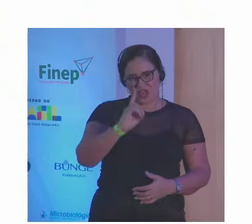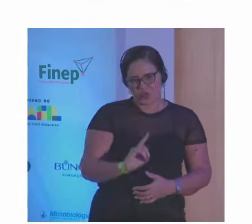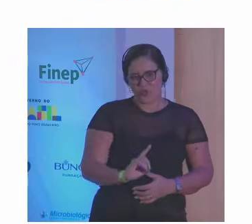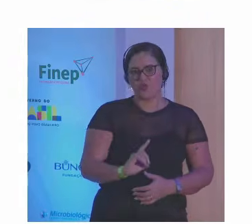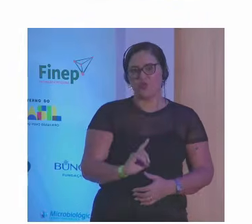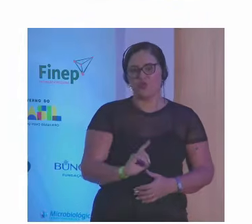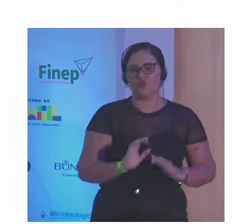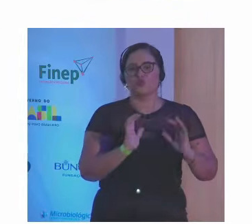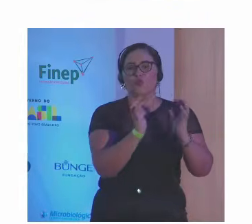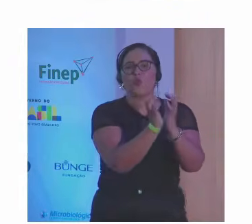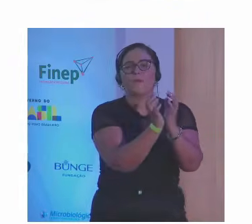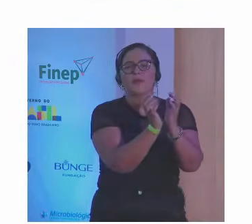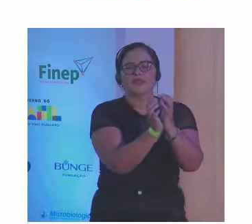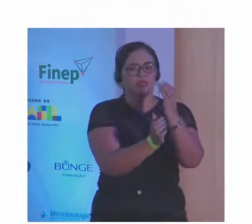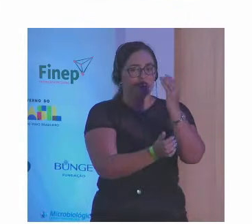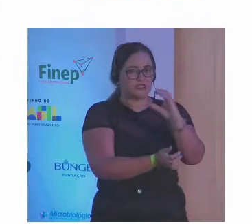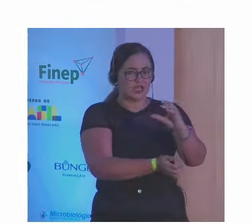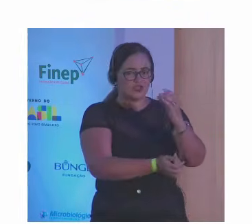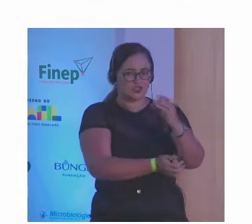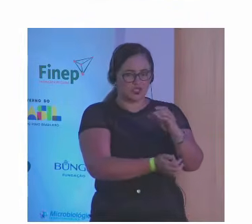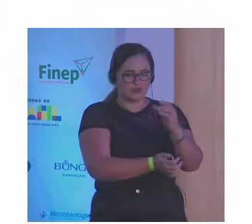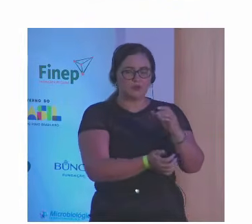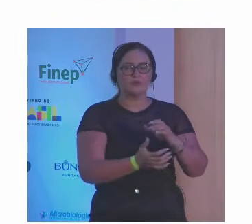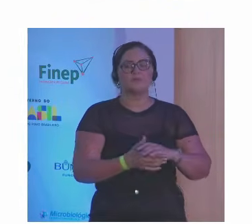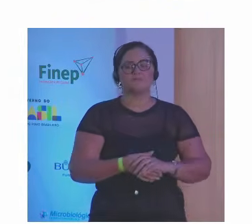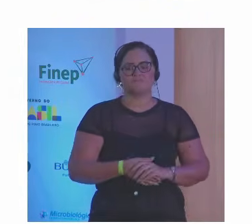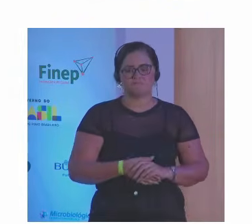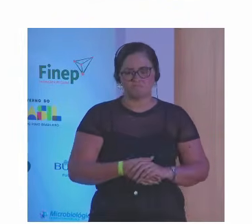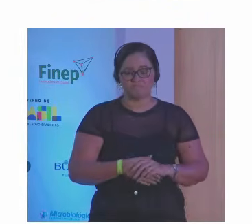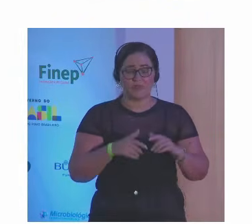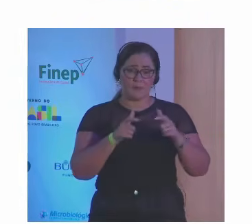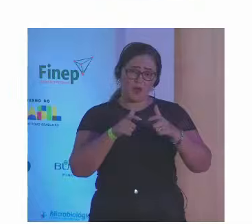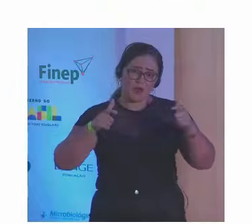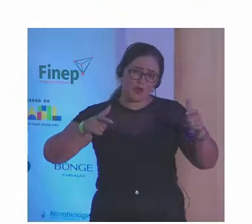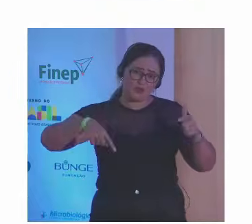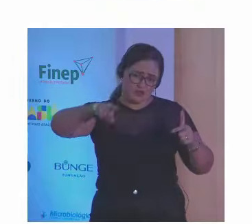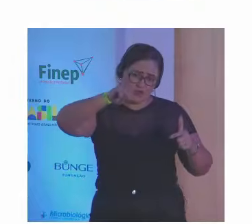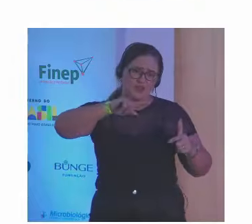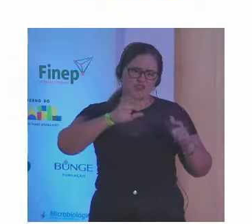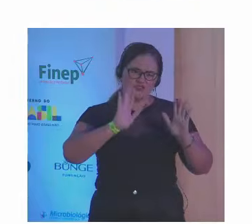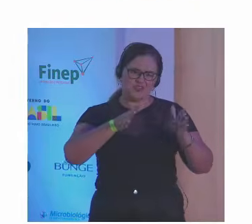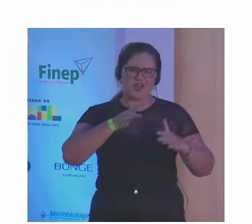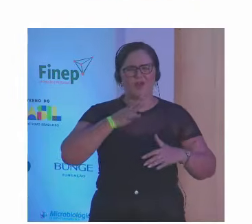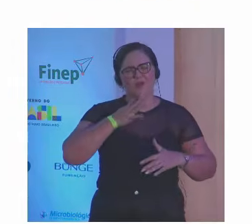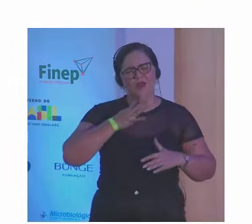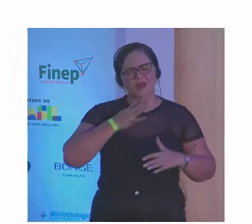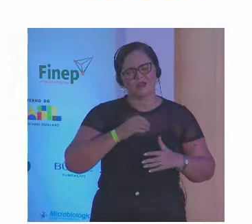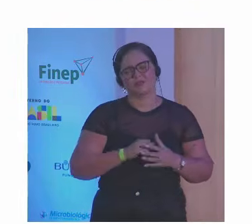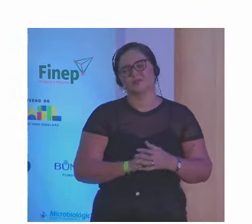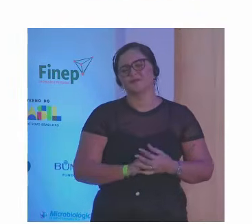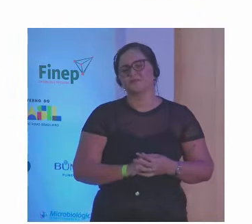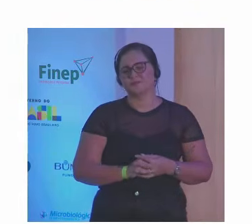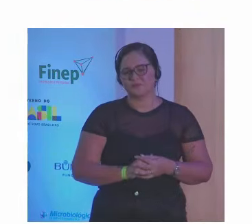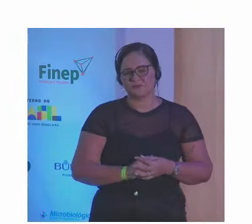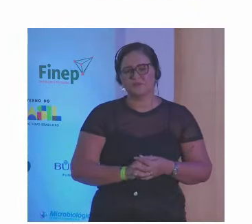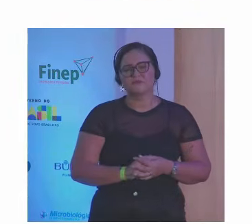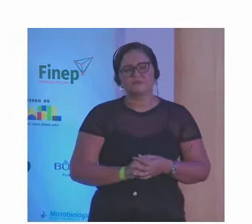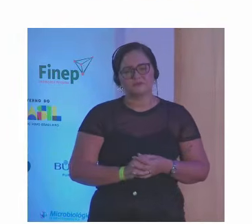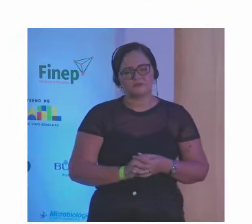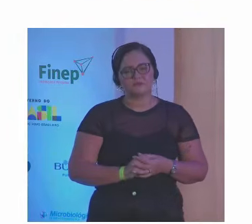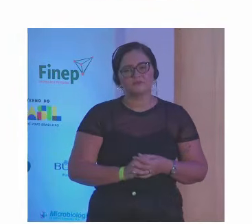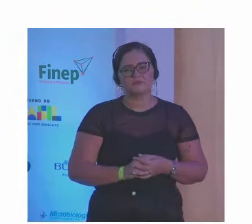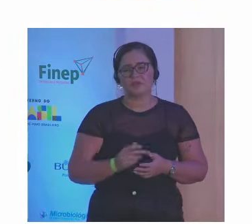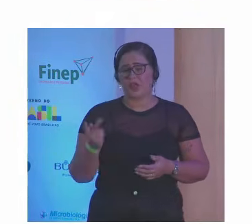European service. And most of you know him. And they have decided to launch an experiment,